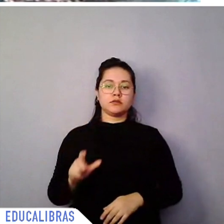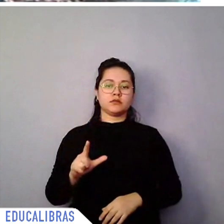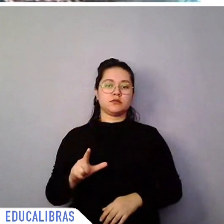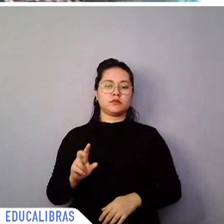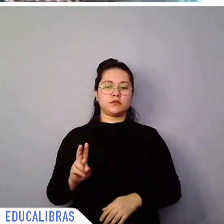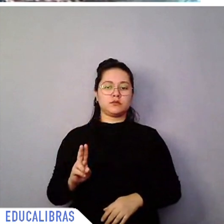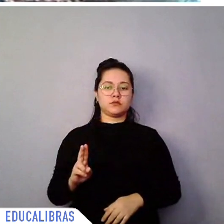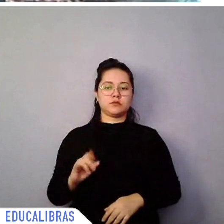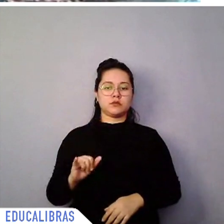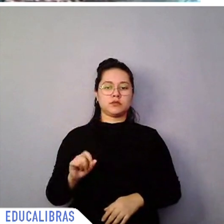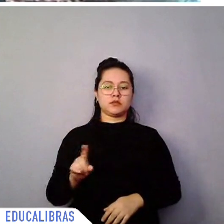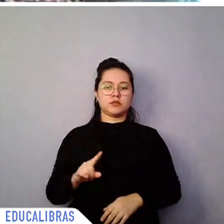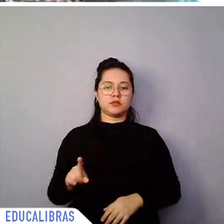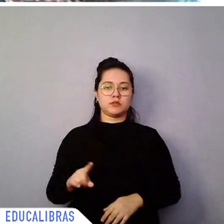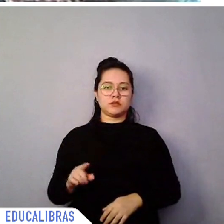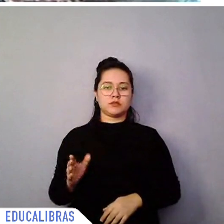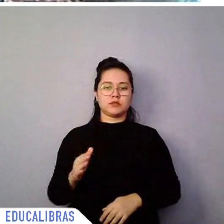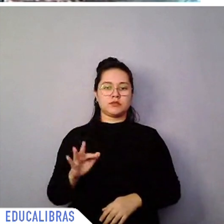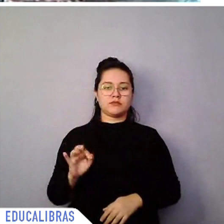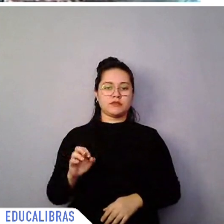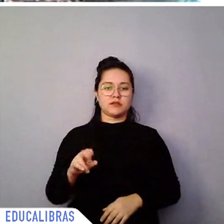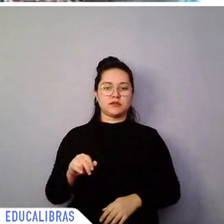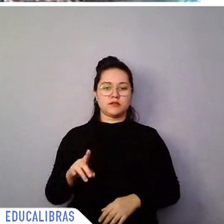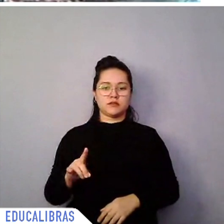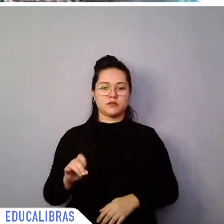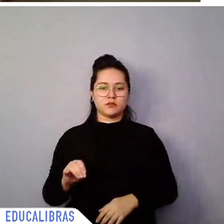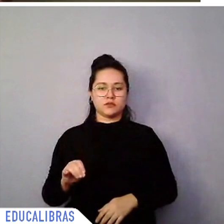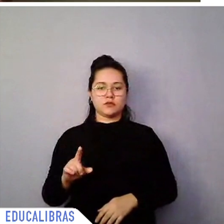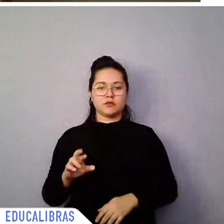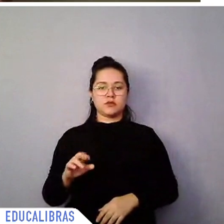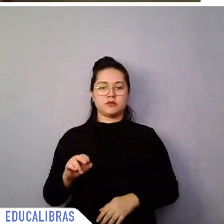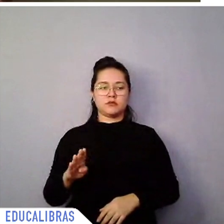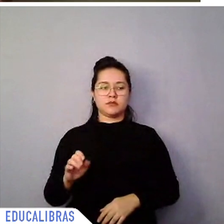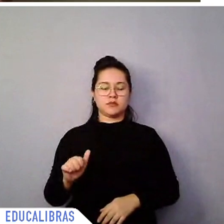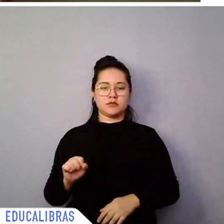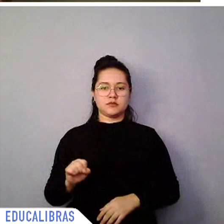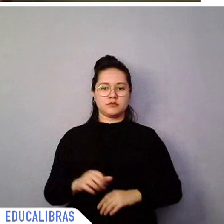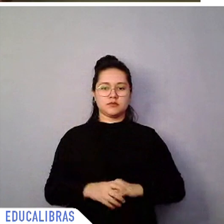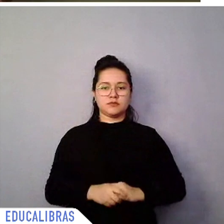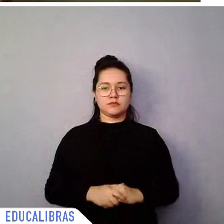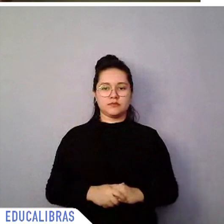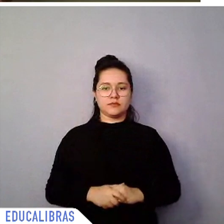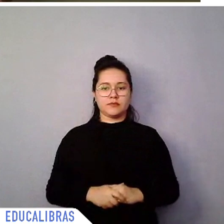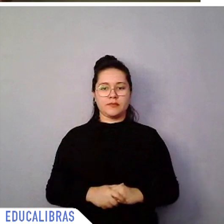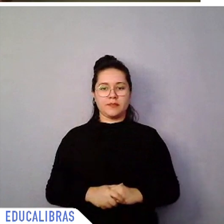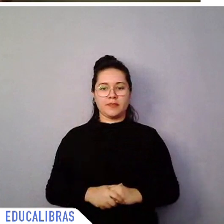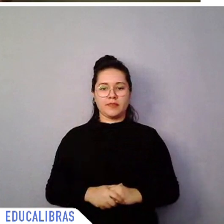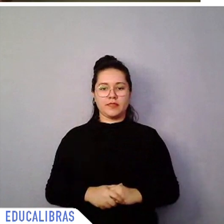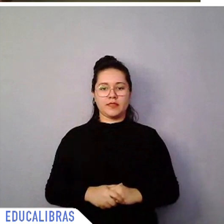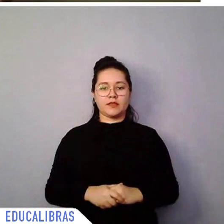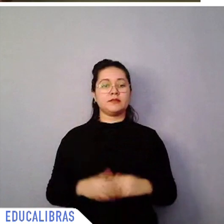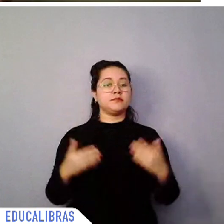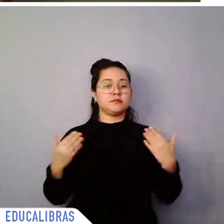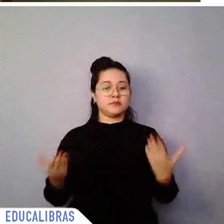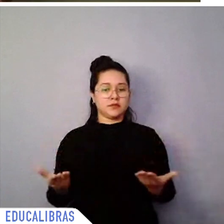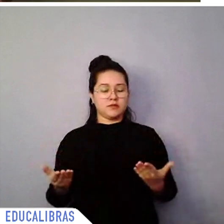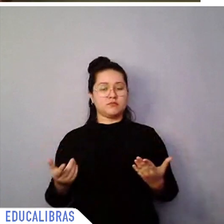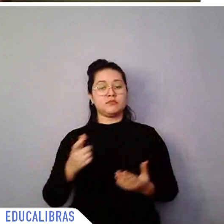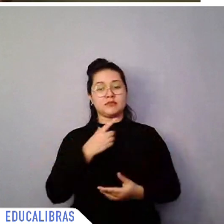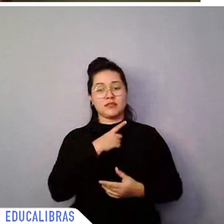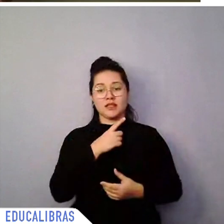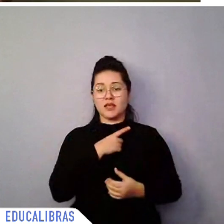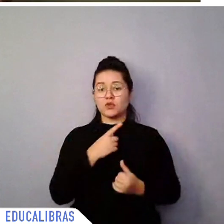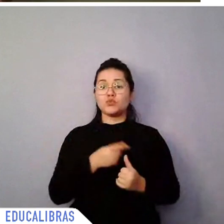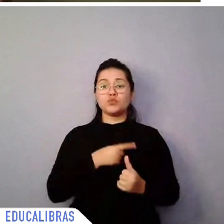CPI be able to do that? I'll just finish this round because then we have to go to the closings.